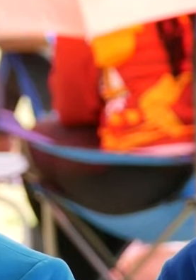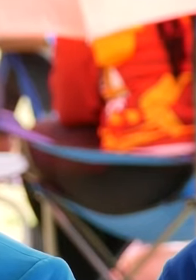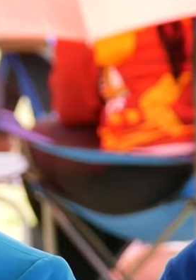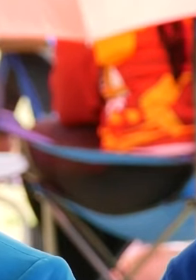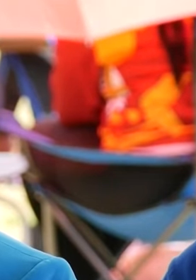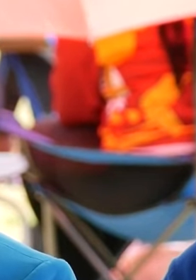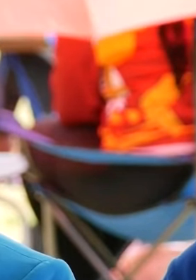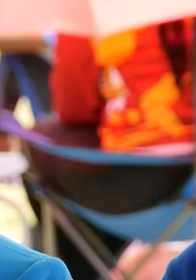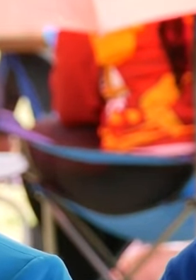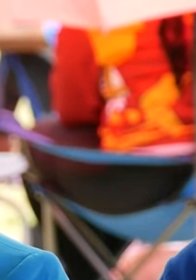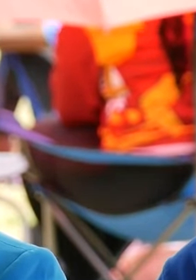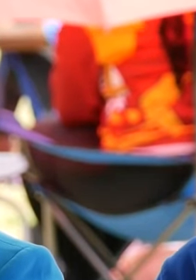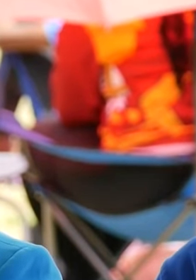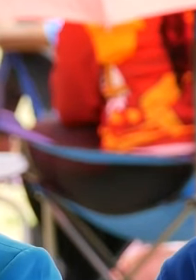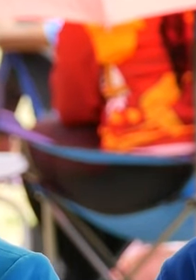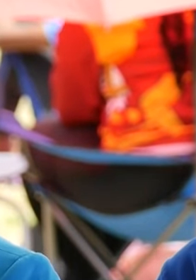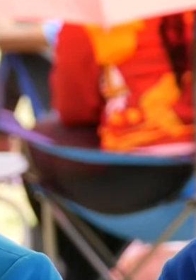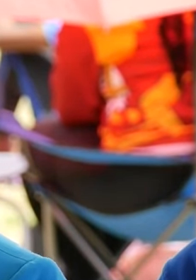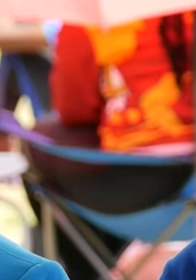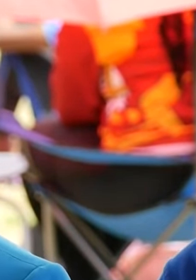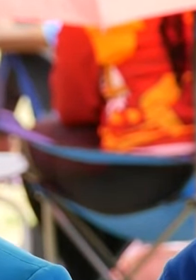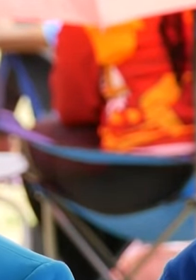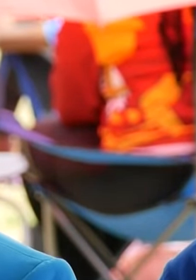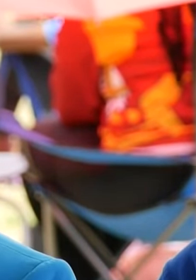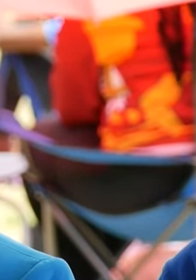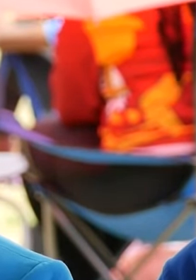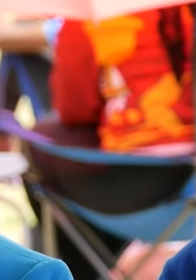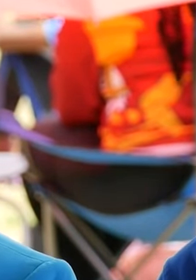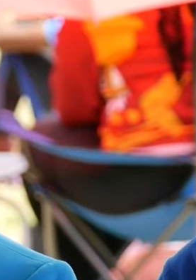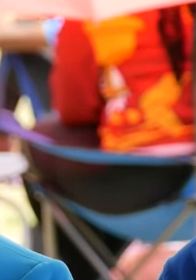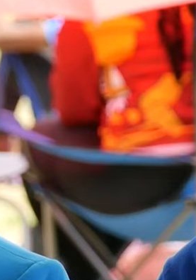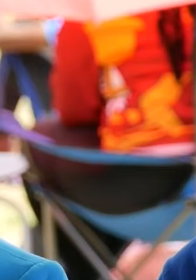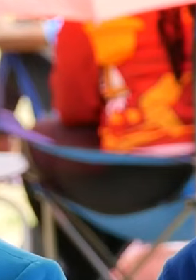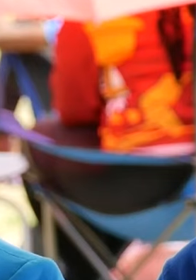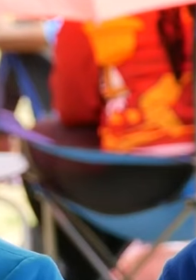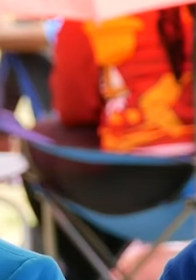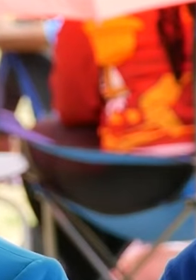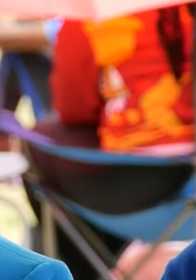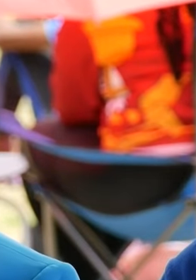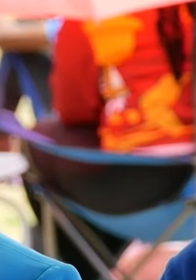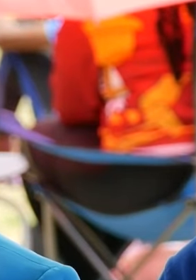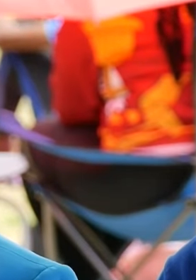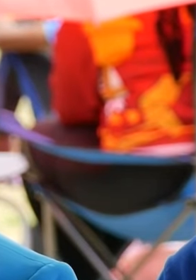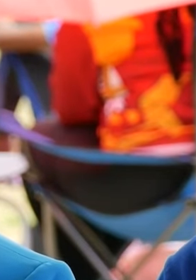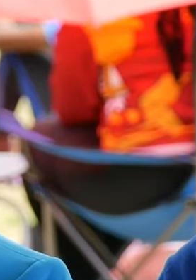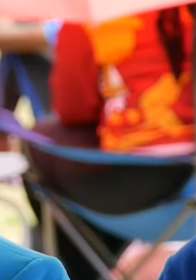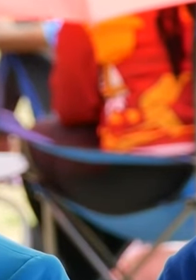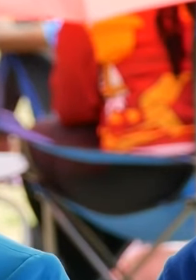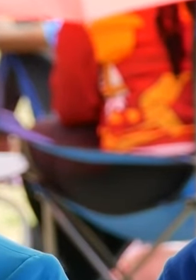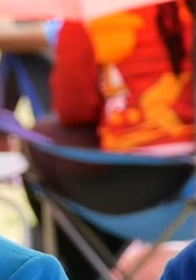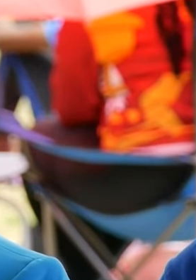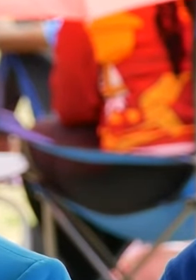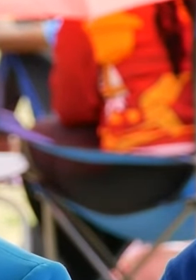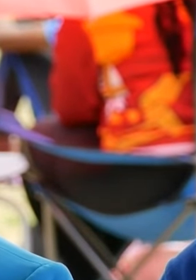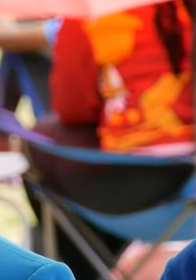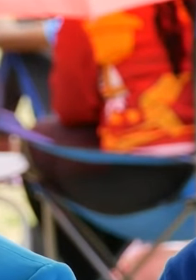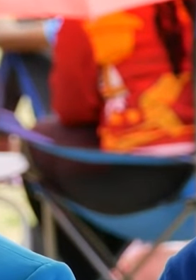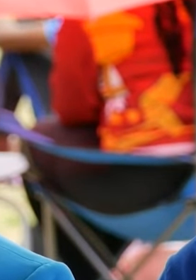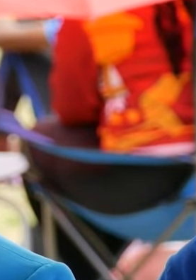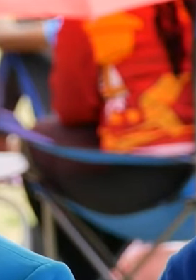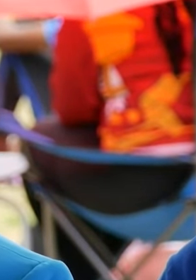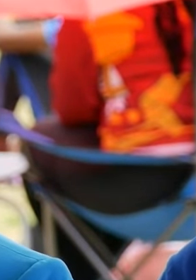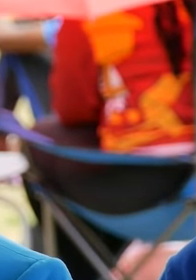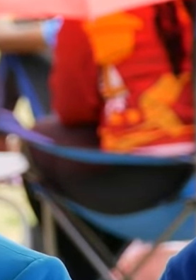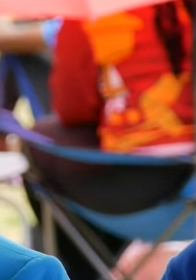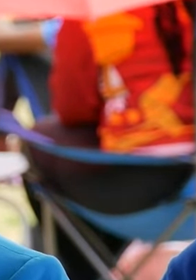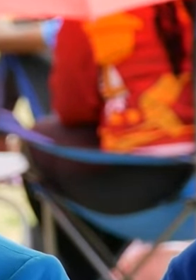can see that that's the case. He assured me that the lines were being put in from today, and it would take a little while, but he